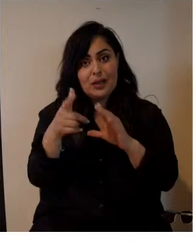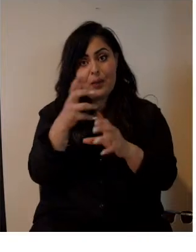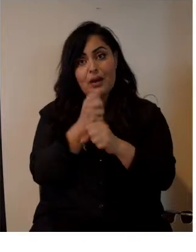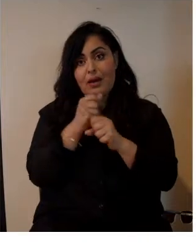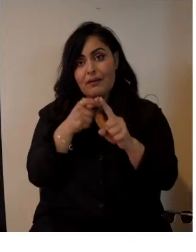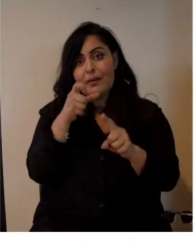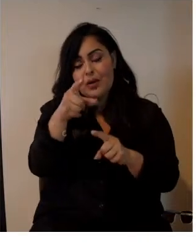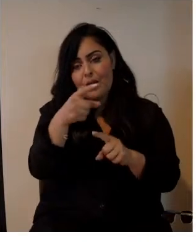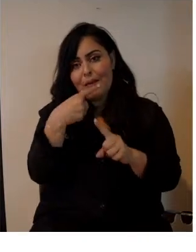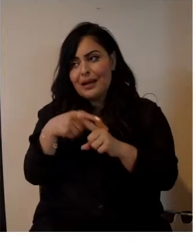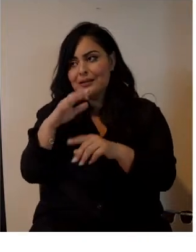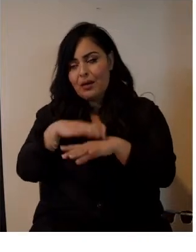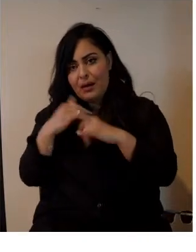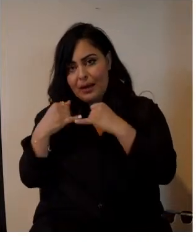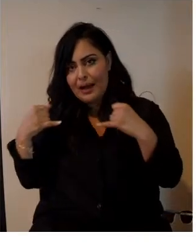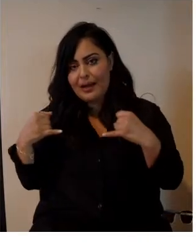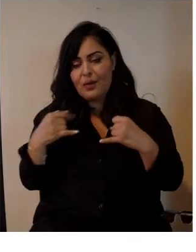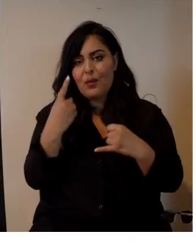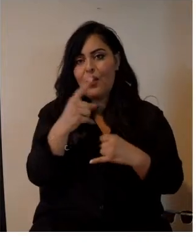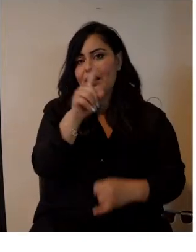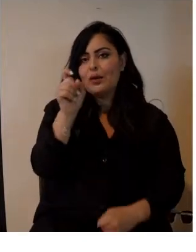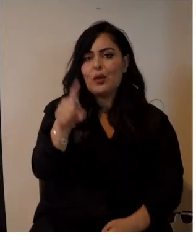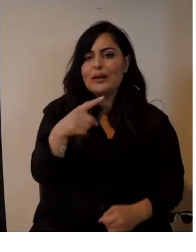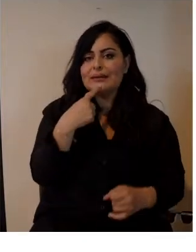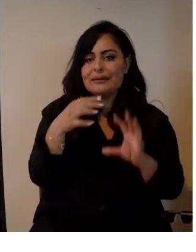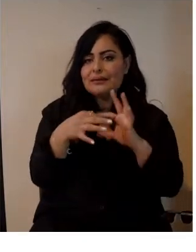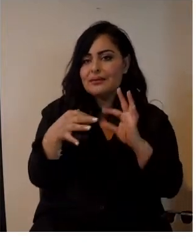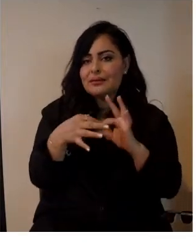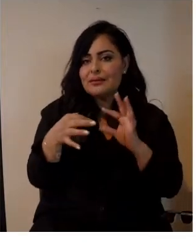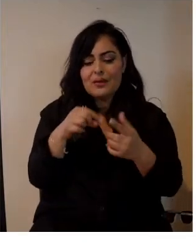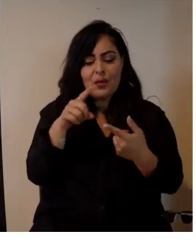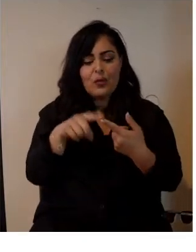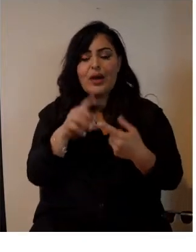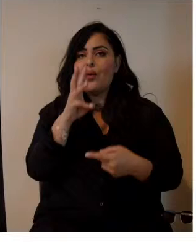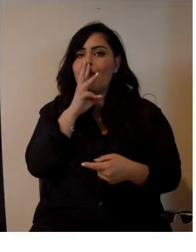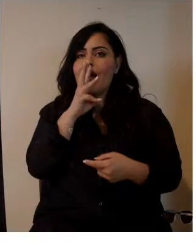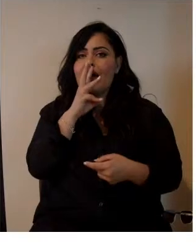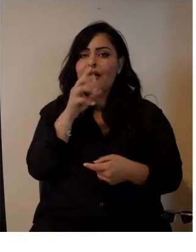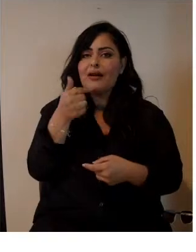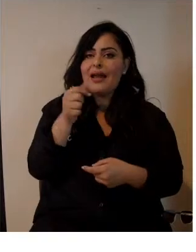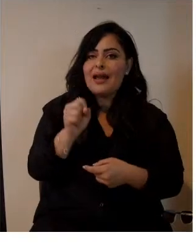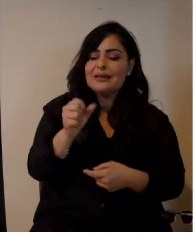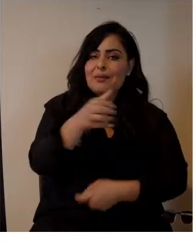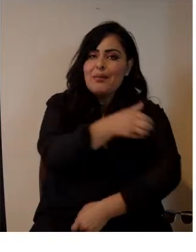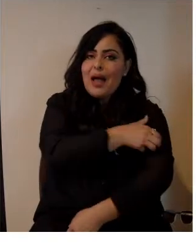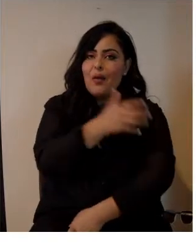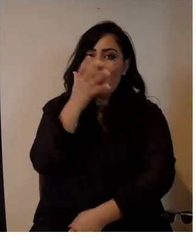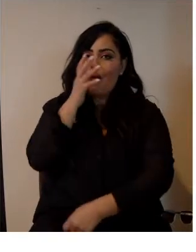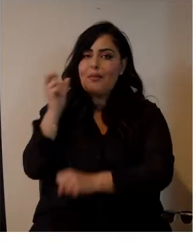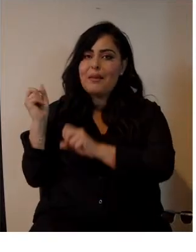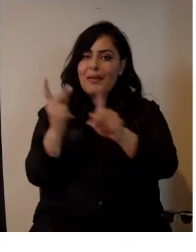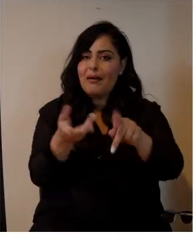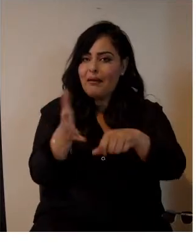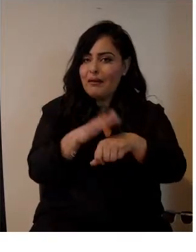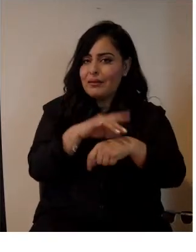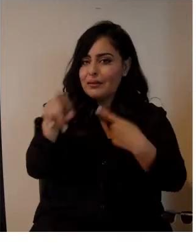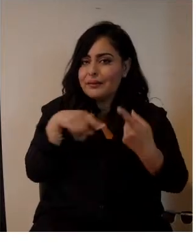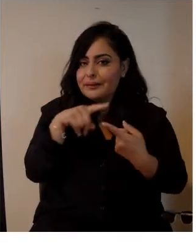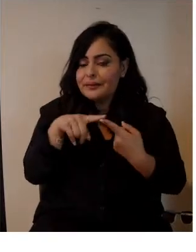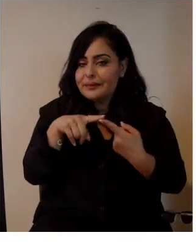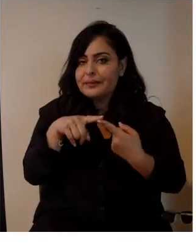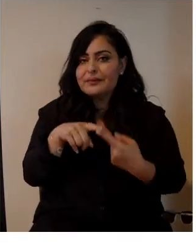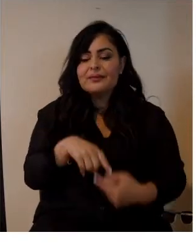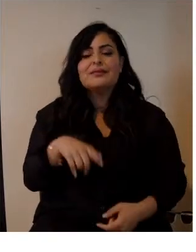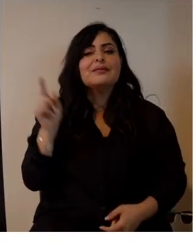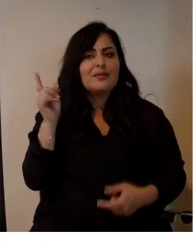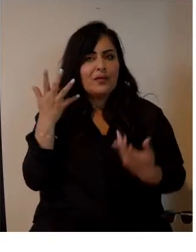some of the ones that came online. One of the questions was, when will water, gas, and power be returned? As some of our spokesperson have stated, it's going to be